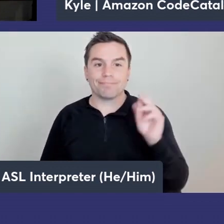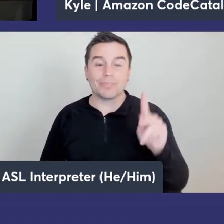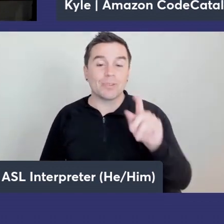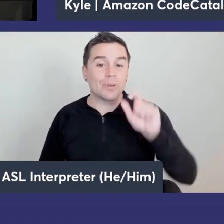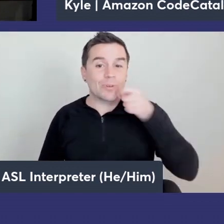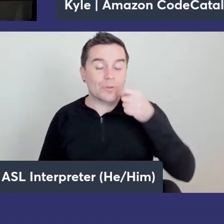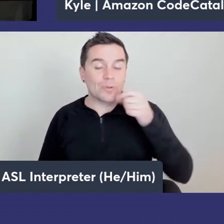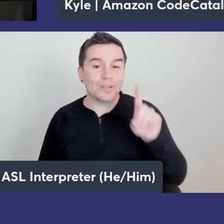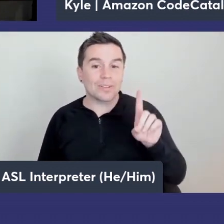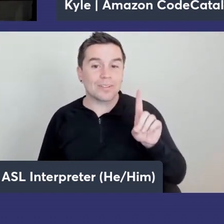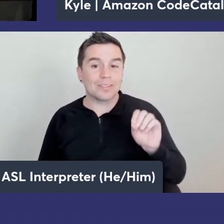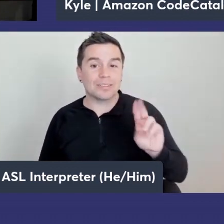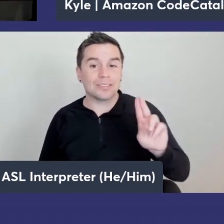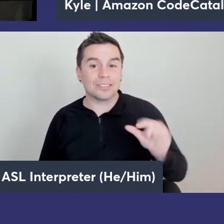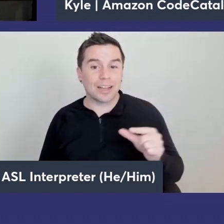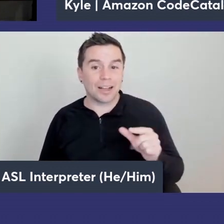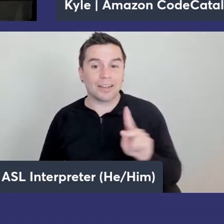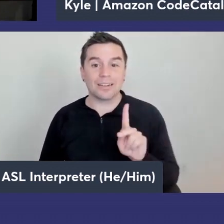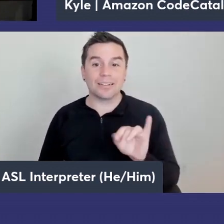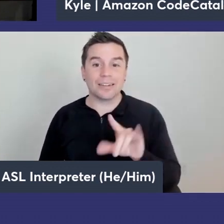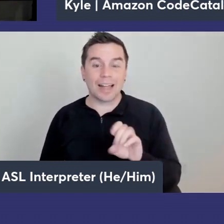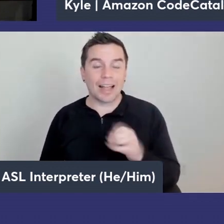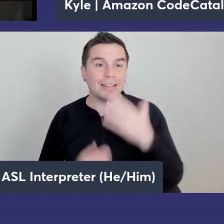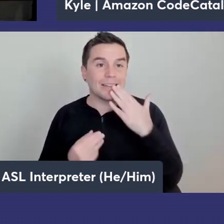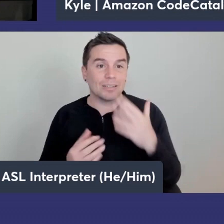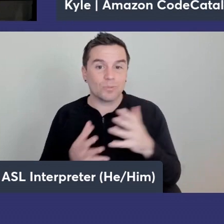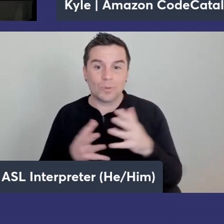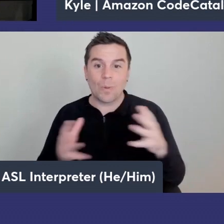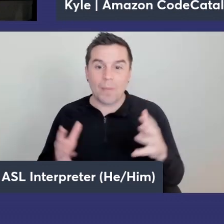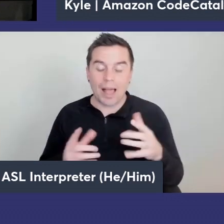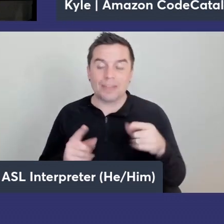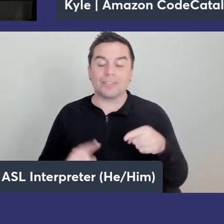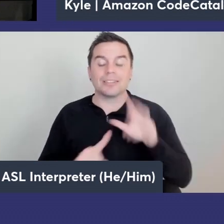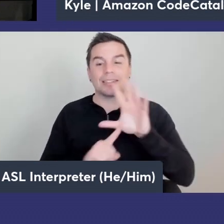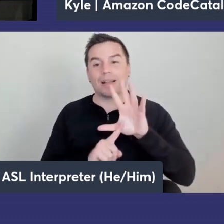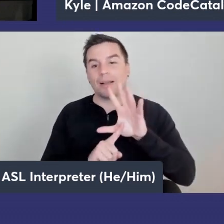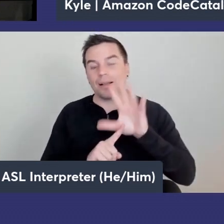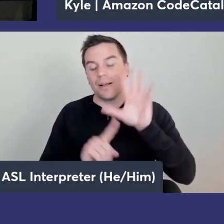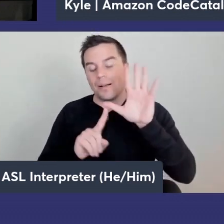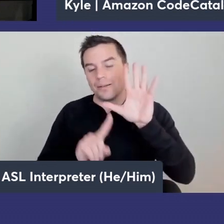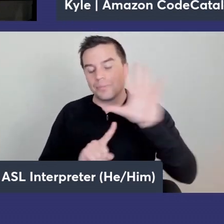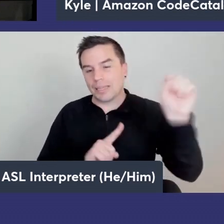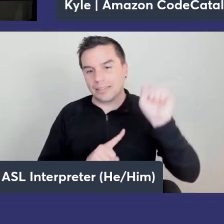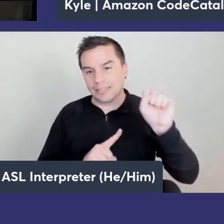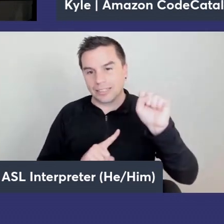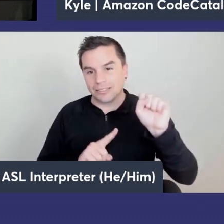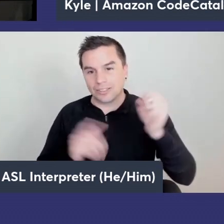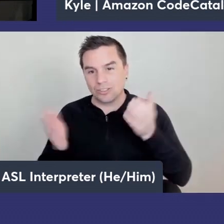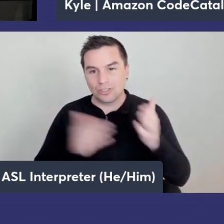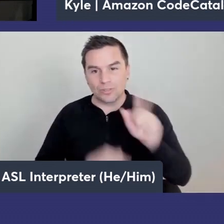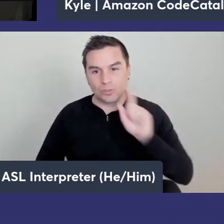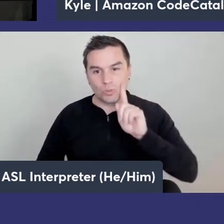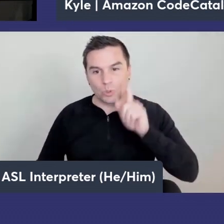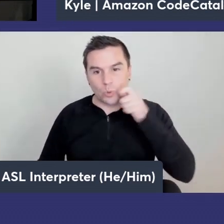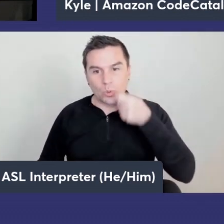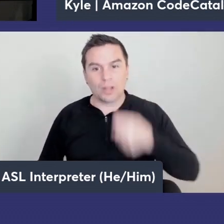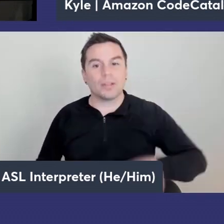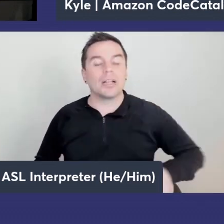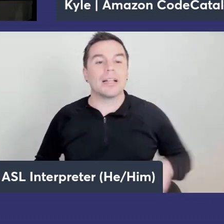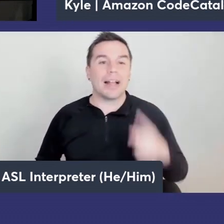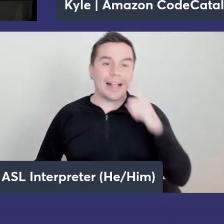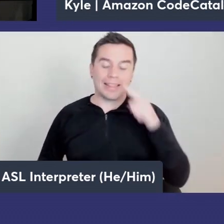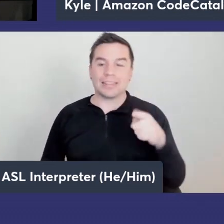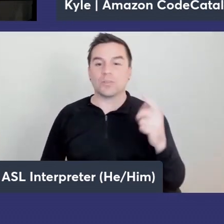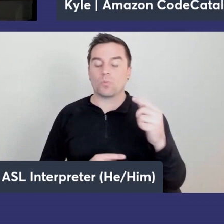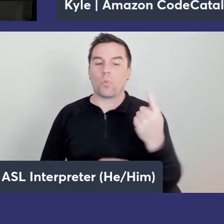you so much. This is amazing. Really, really cool service. I think this is one of the top things I